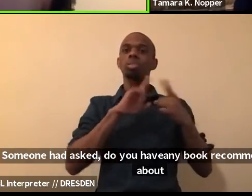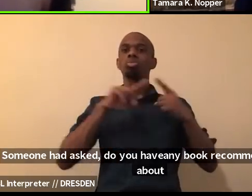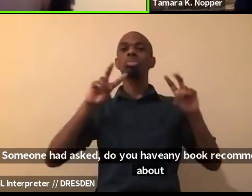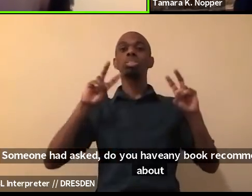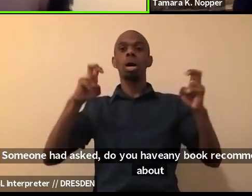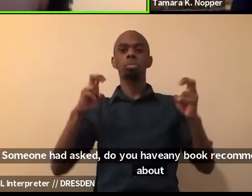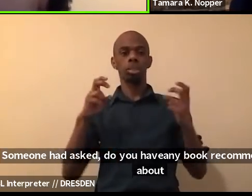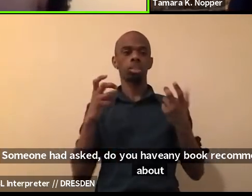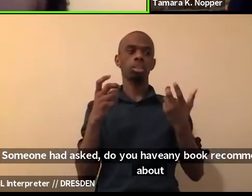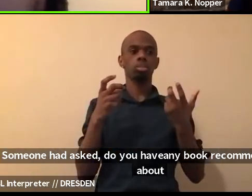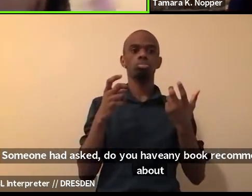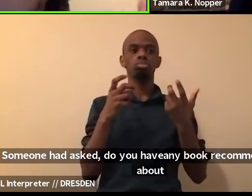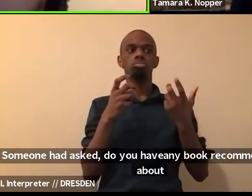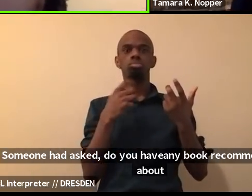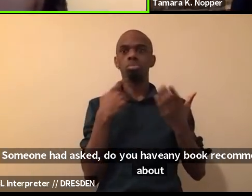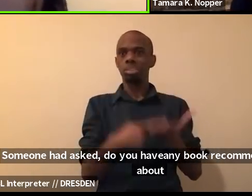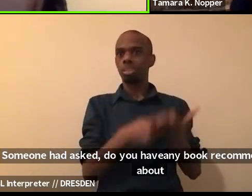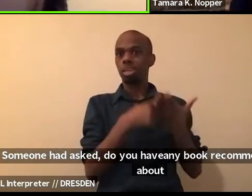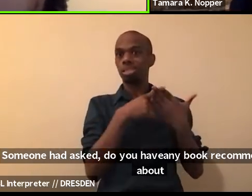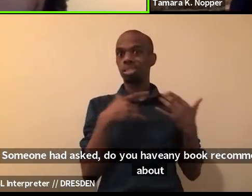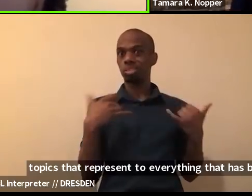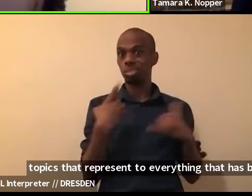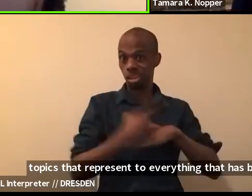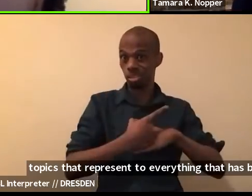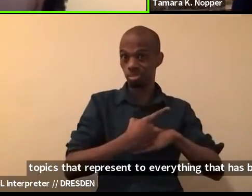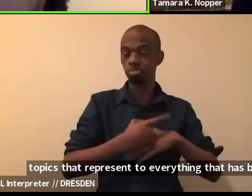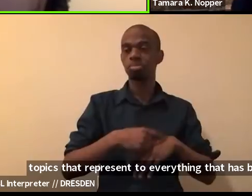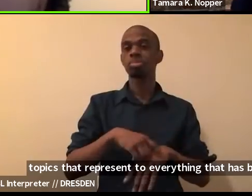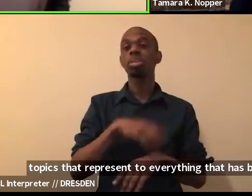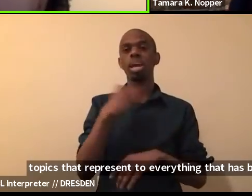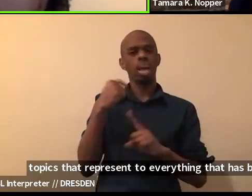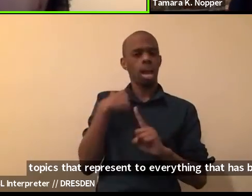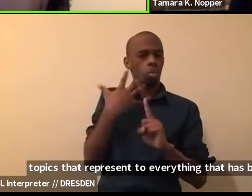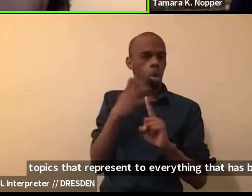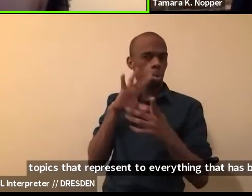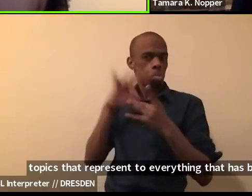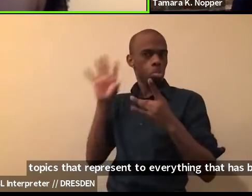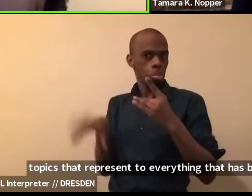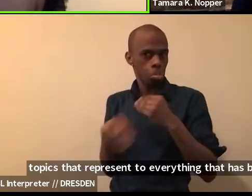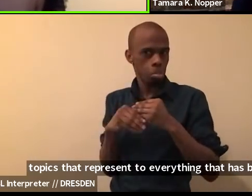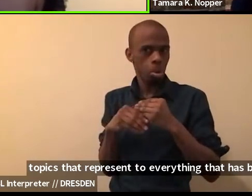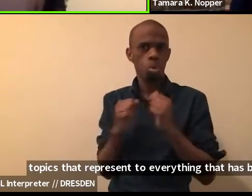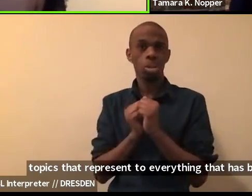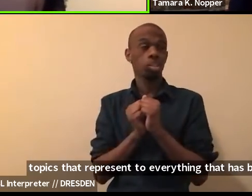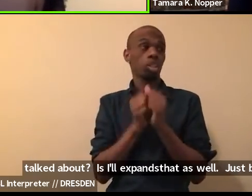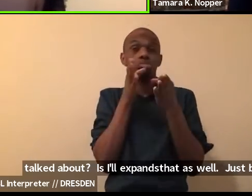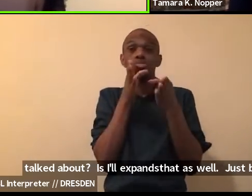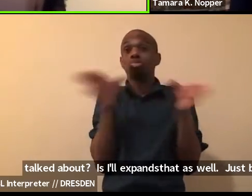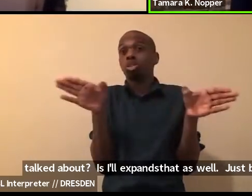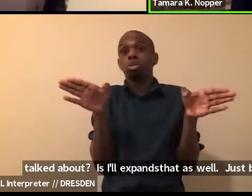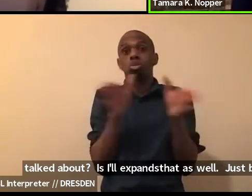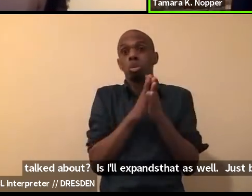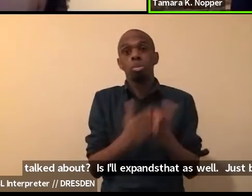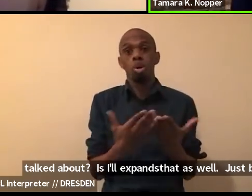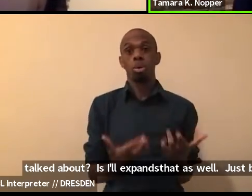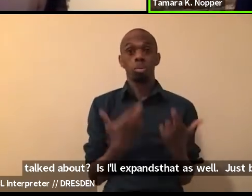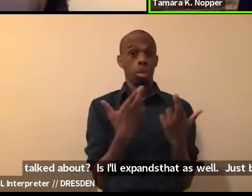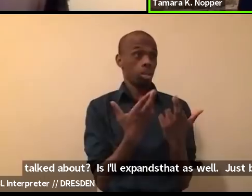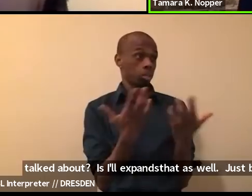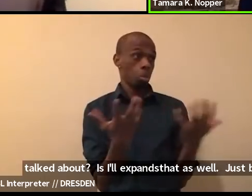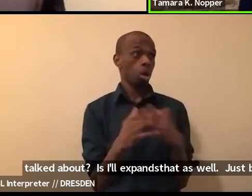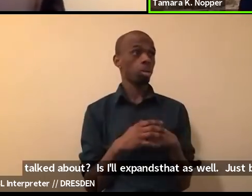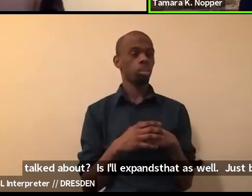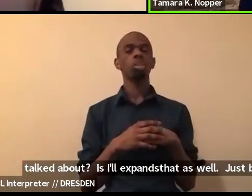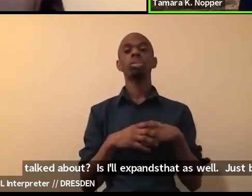talked about. I'll expand that as well, of just book recommendations in general. Well, okay, so this is